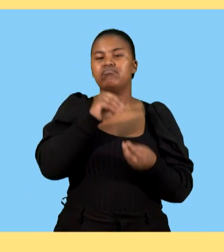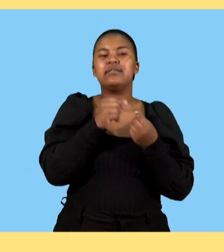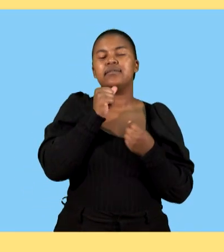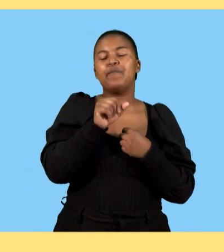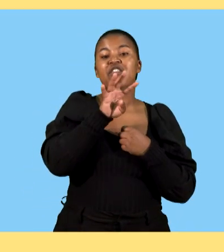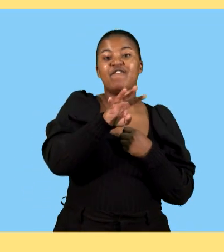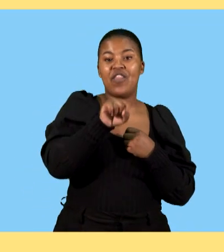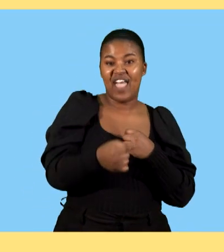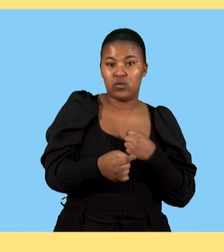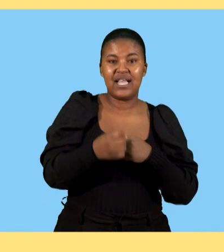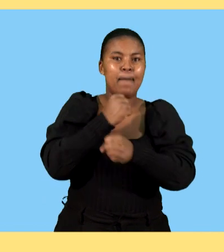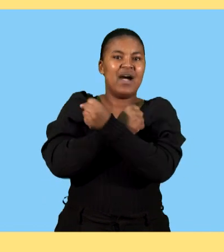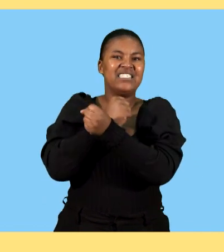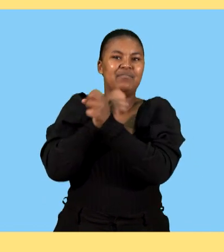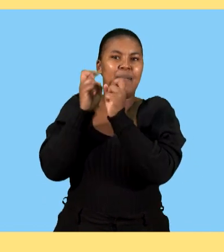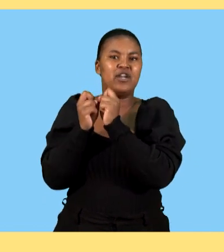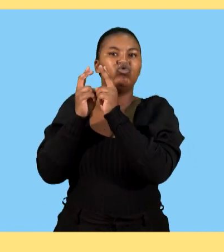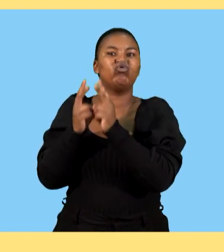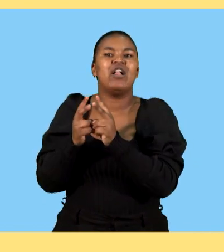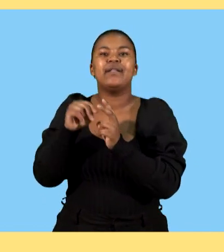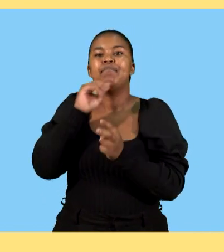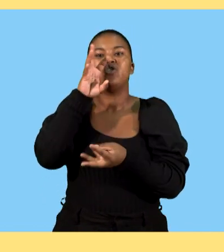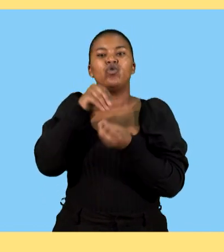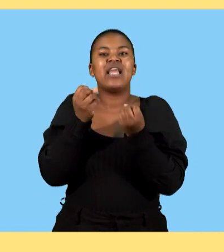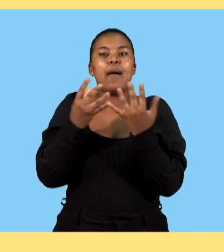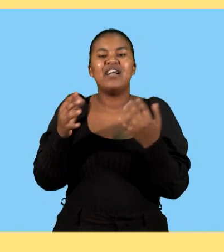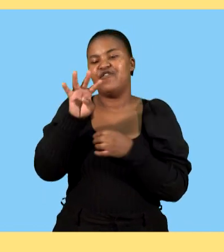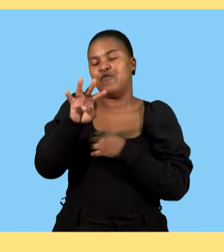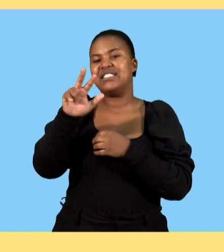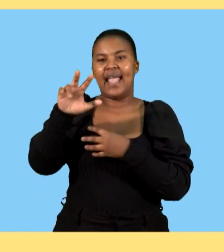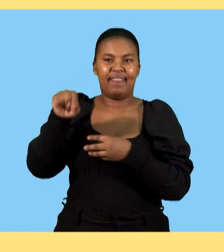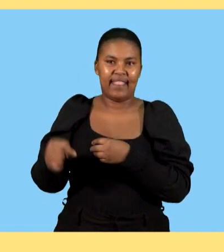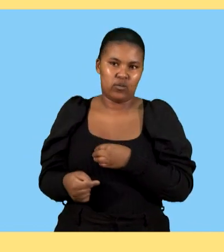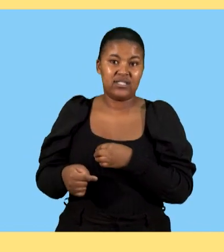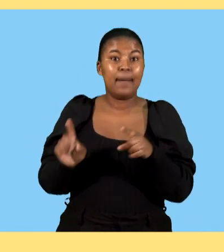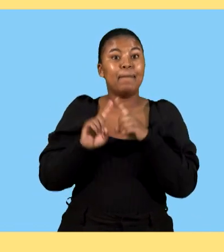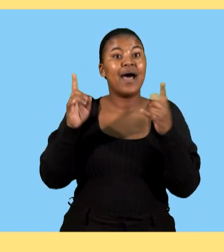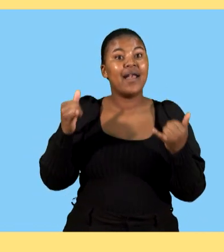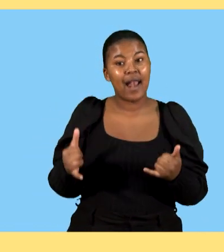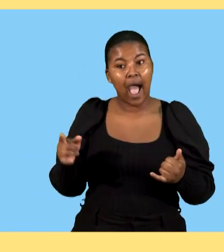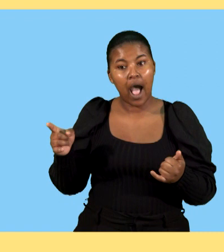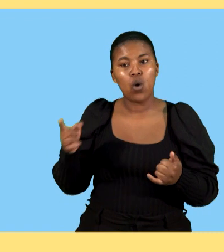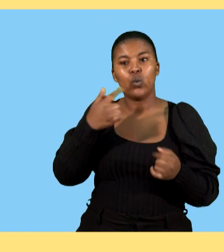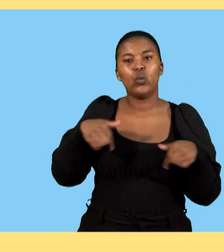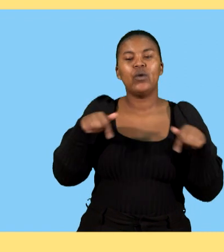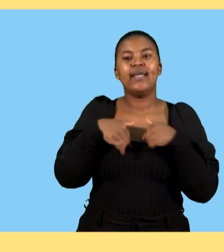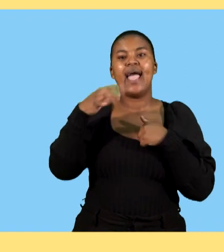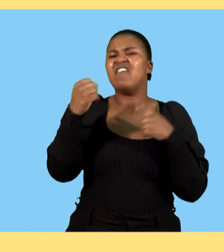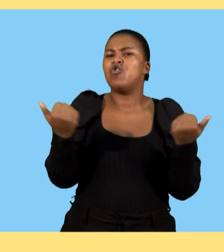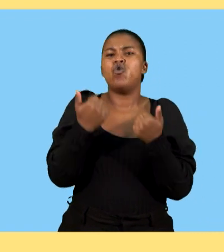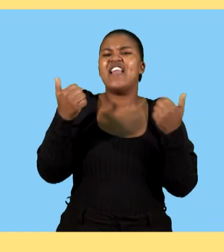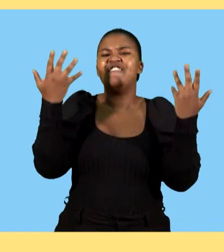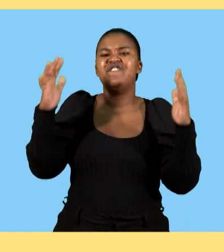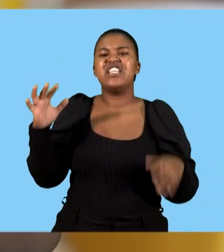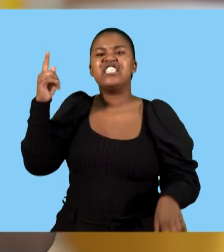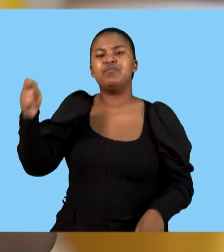multiply by 12, it will give you the 48,000 the same. But in this case, we had already paid 44